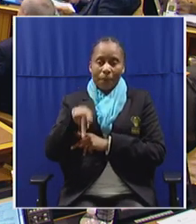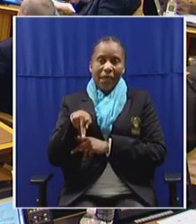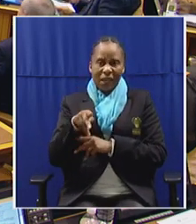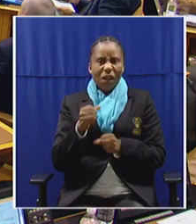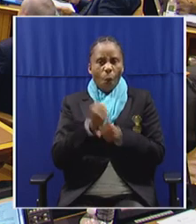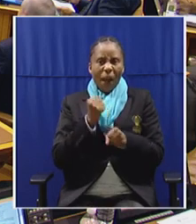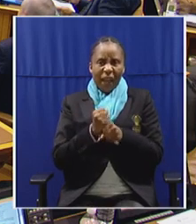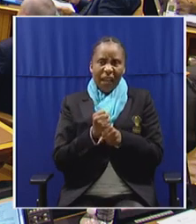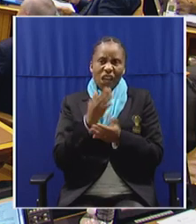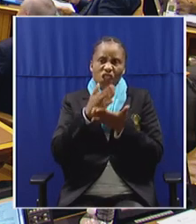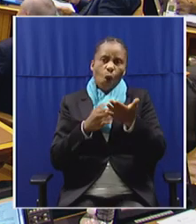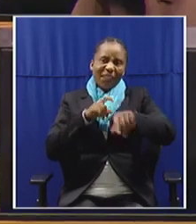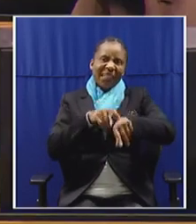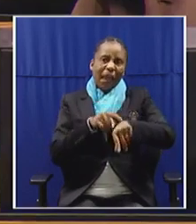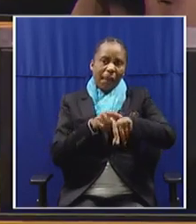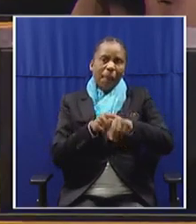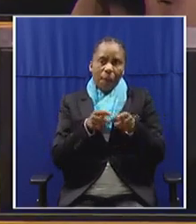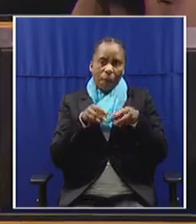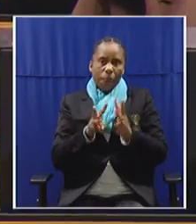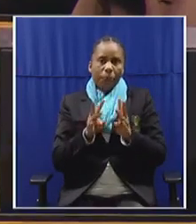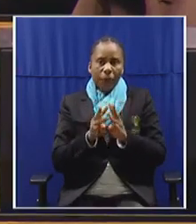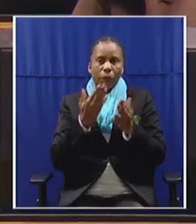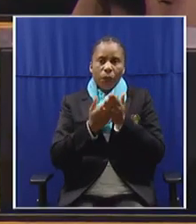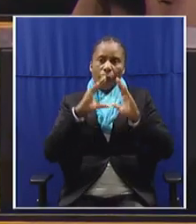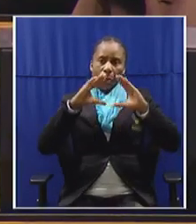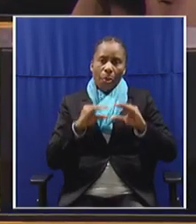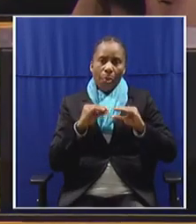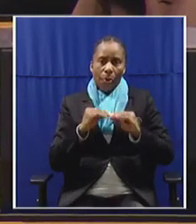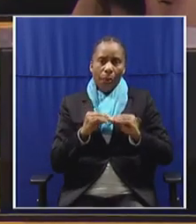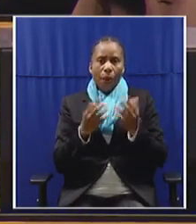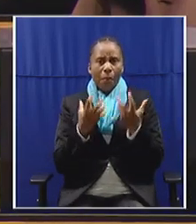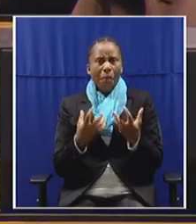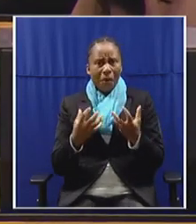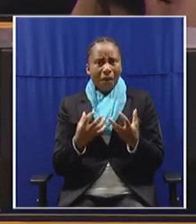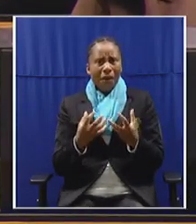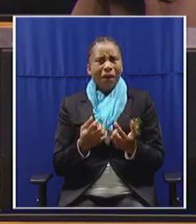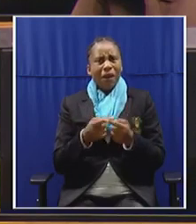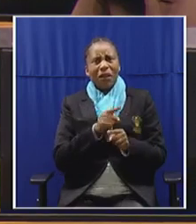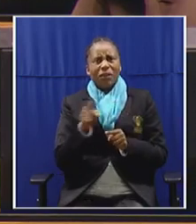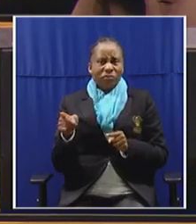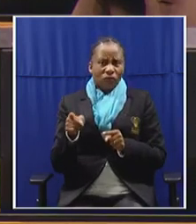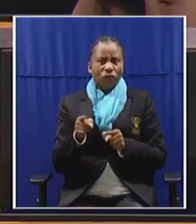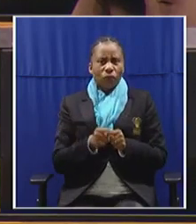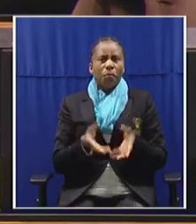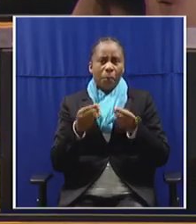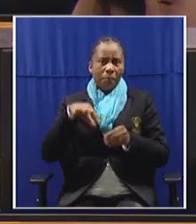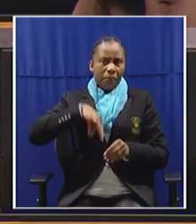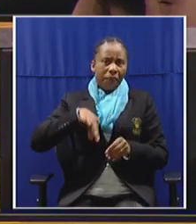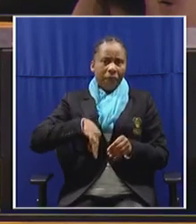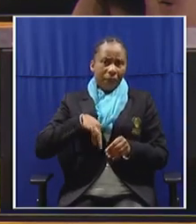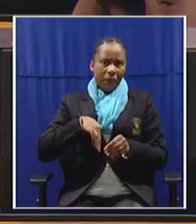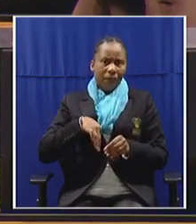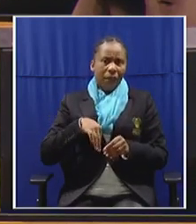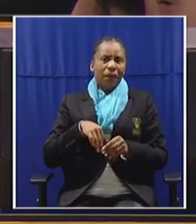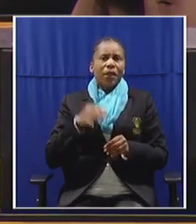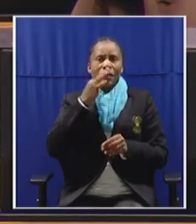a short-term measure to alleviate poverty whilst empowering the beneficiaries of certain skills acquisition. Reality of the situation is that